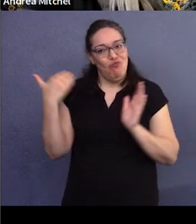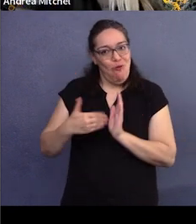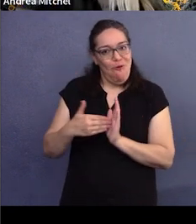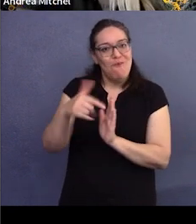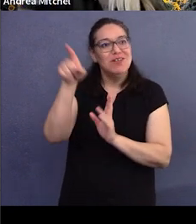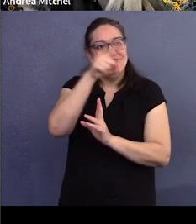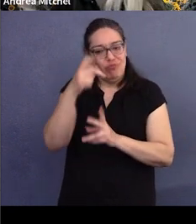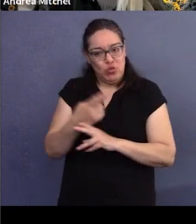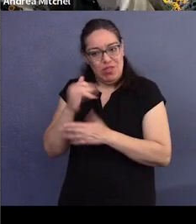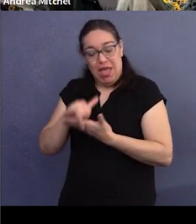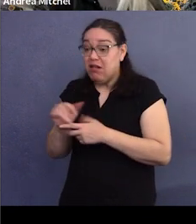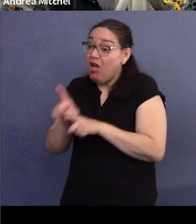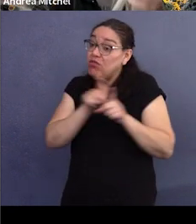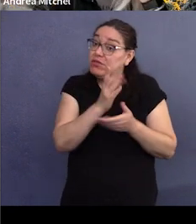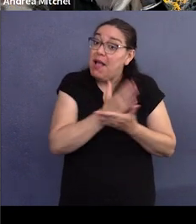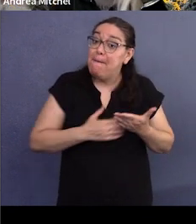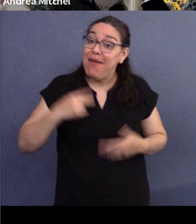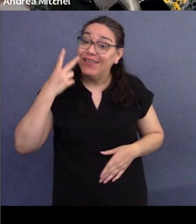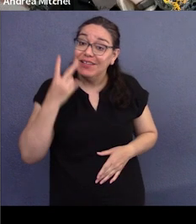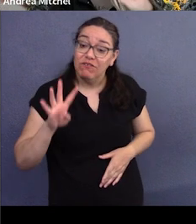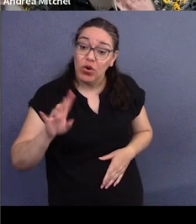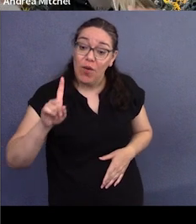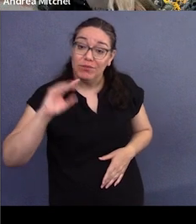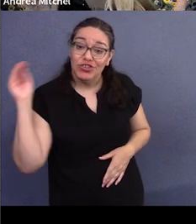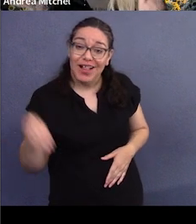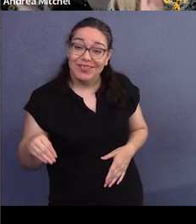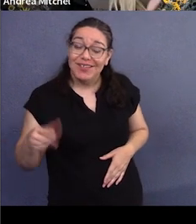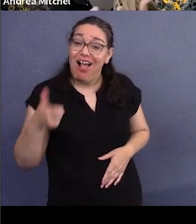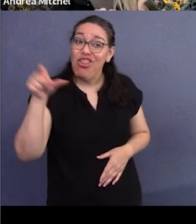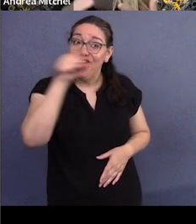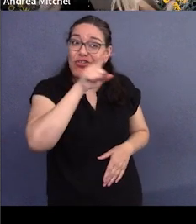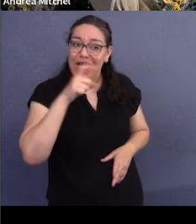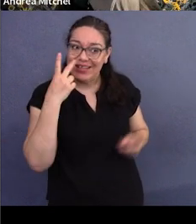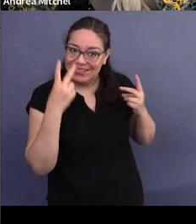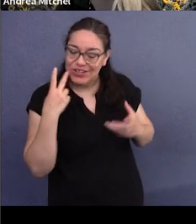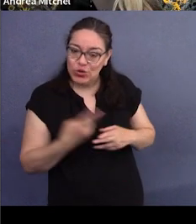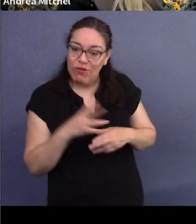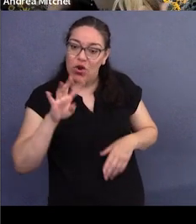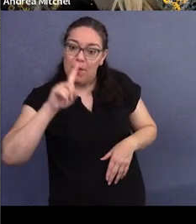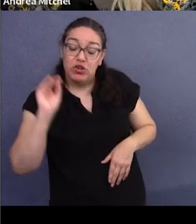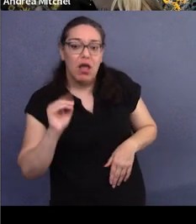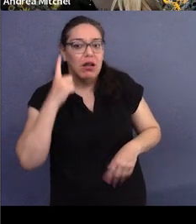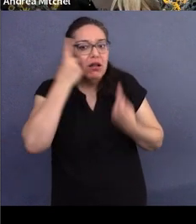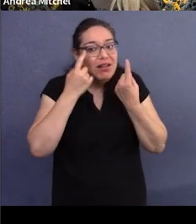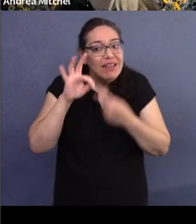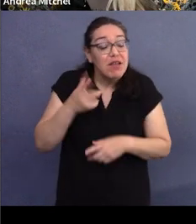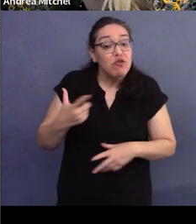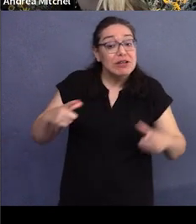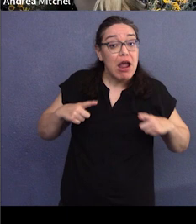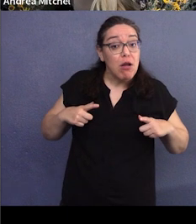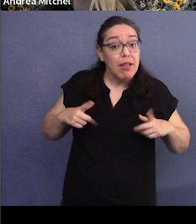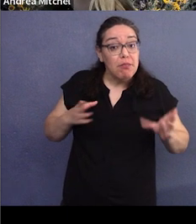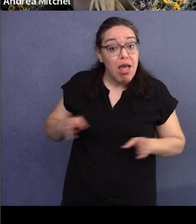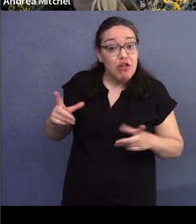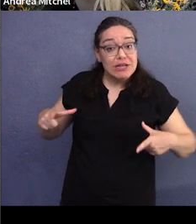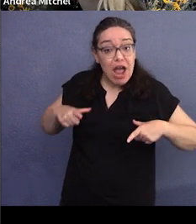seen 41% used by other organizations. So it all, if there's a retirement, all those types of things.